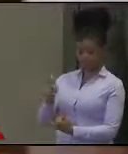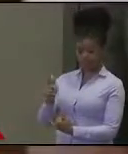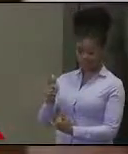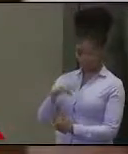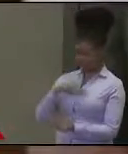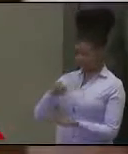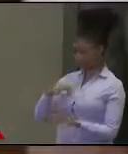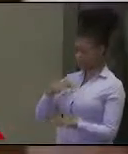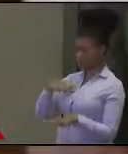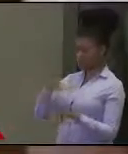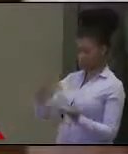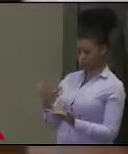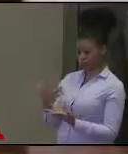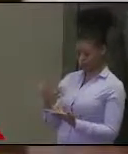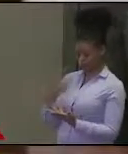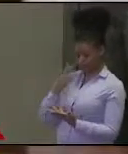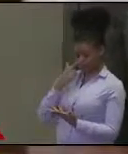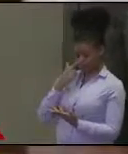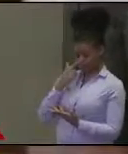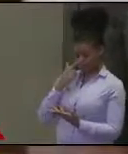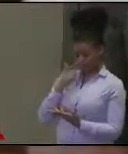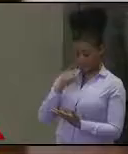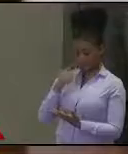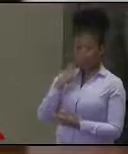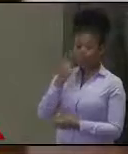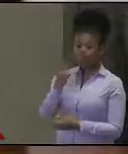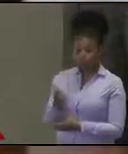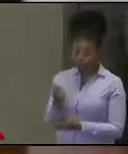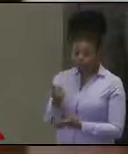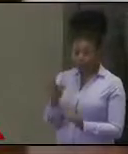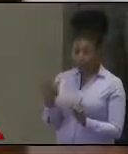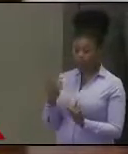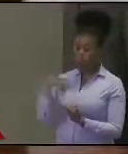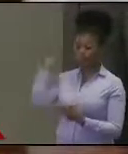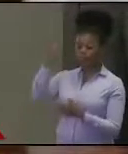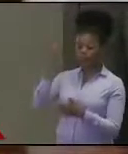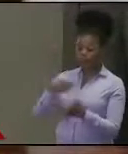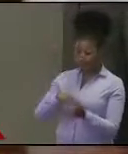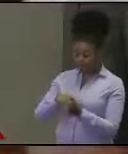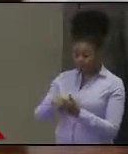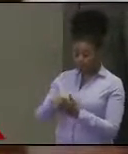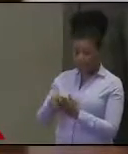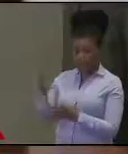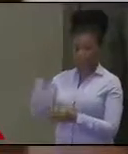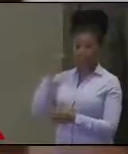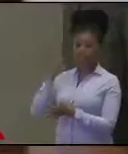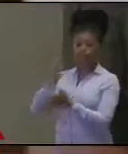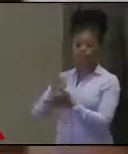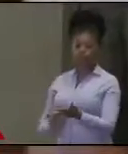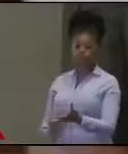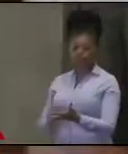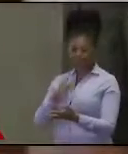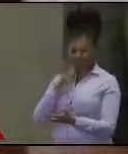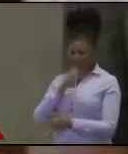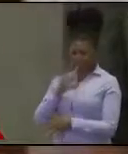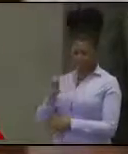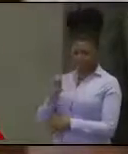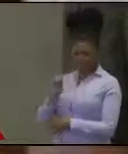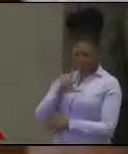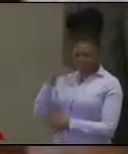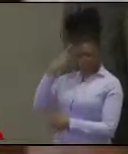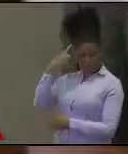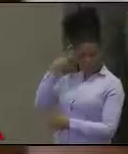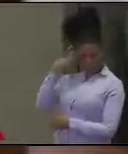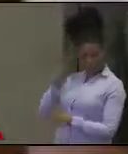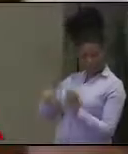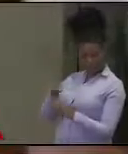ndingekho. So ngomso okanye kule veki zayo sivuke nezitori zoba ikhona into engaqondakaliyo ngezo